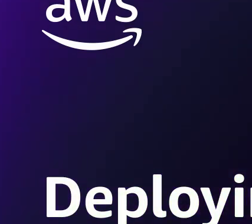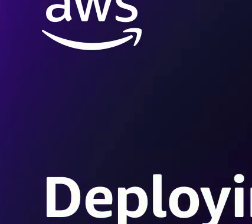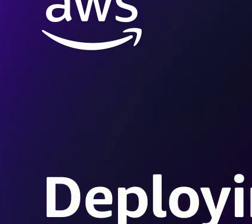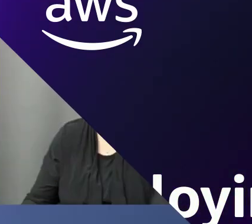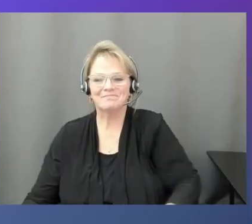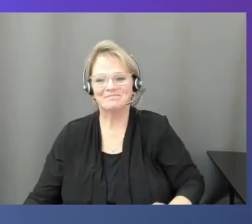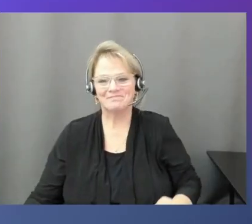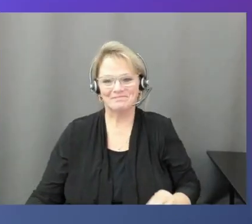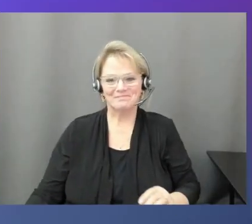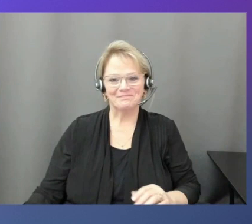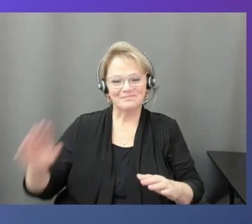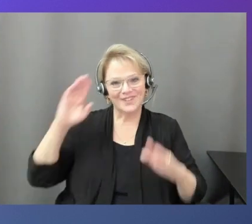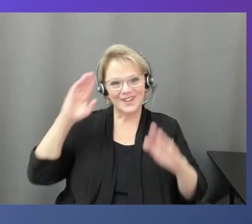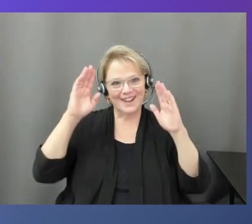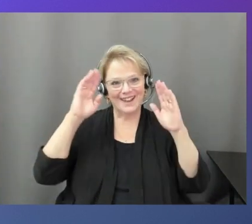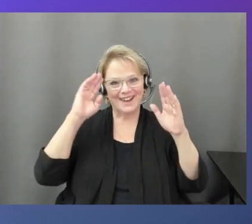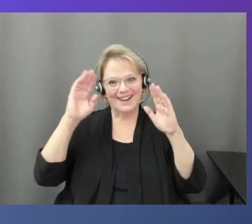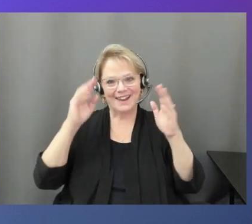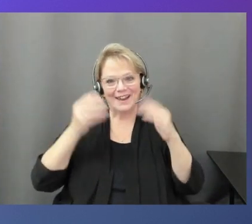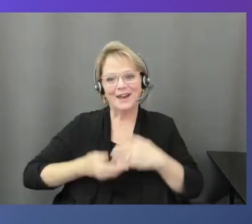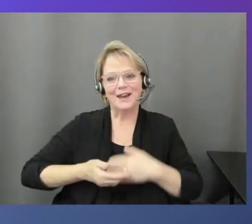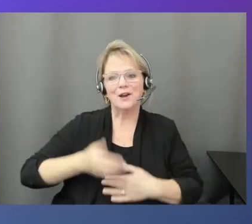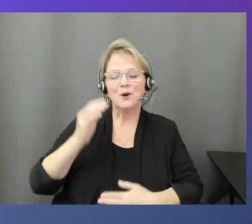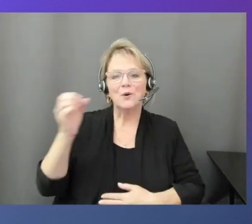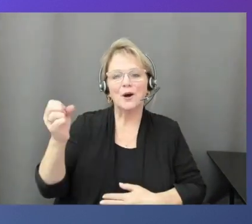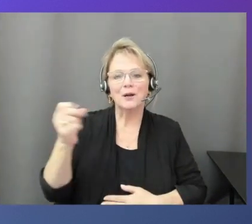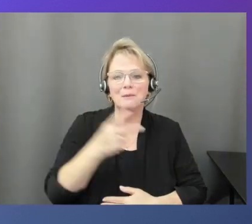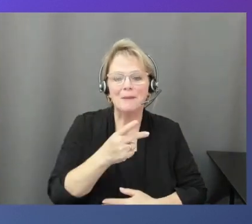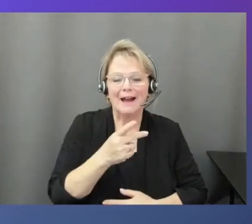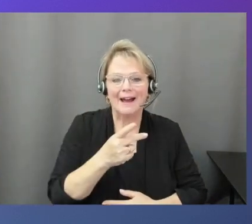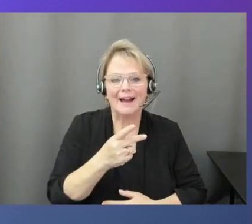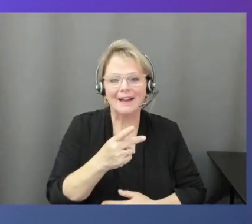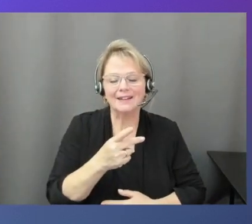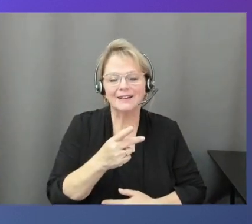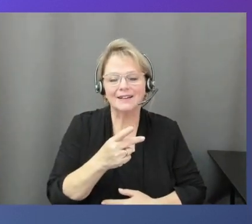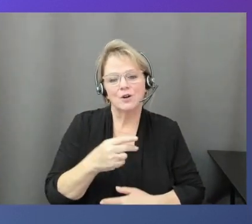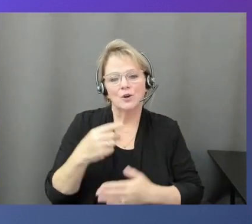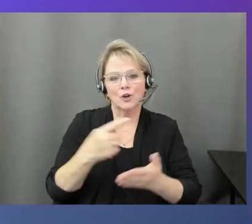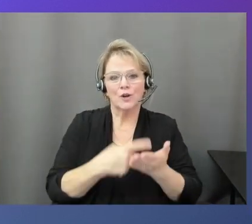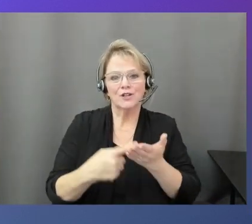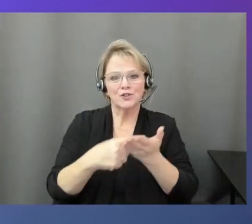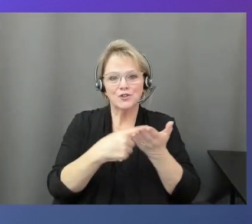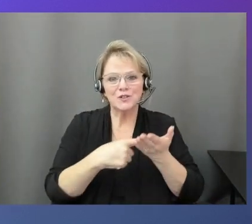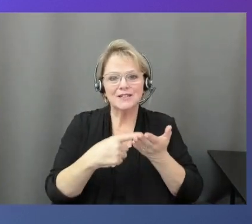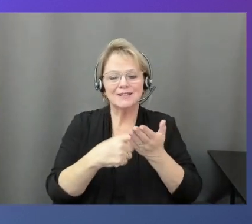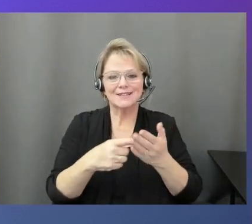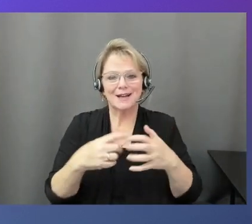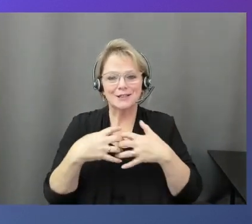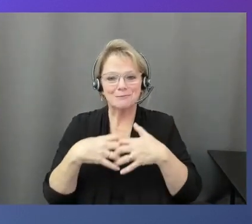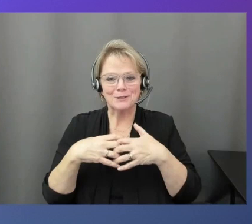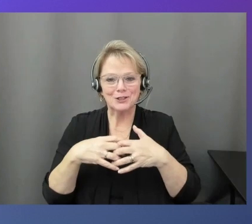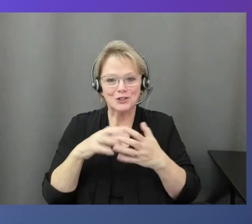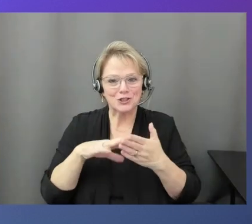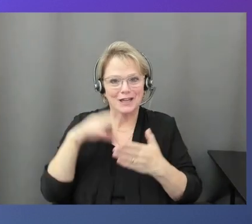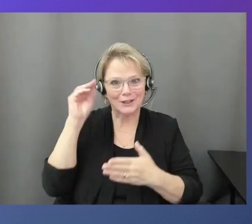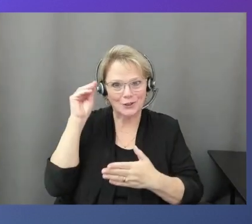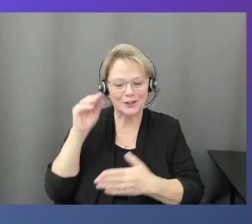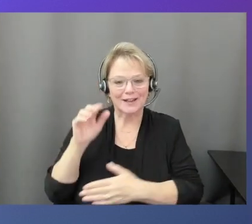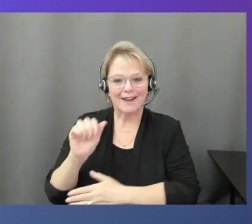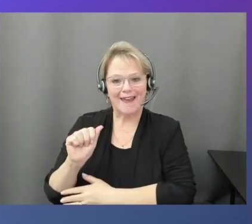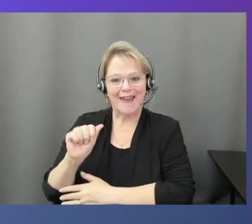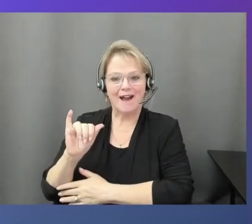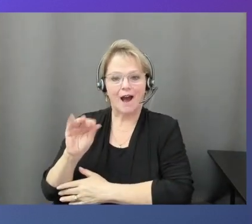Hey everyone, welcome back. And in this session, we're going to be talking a little bit machine learning, a little AI ML, a little